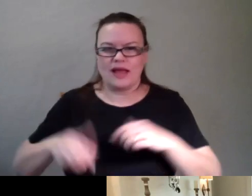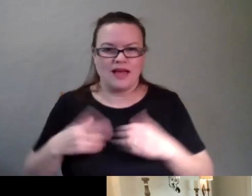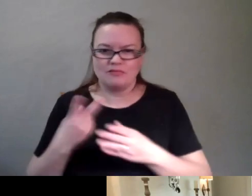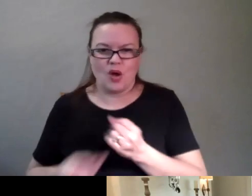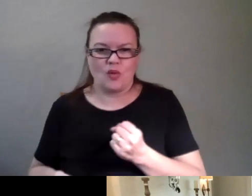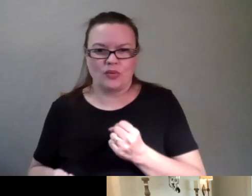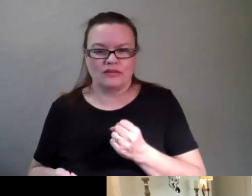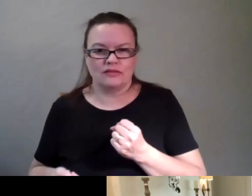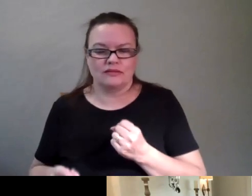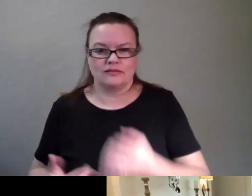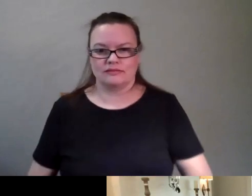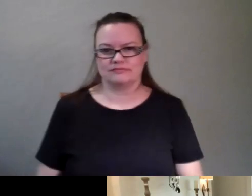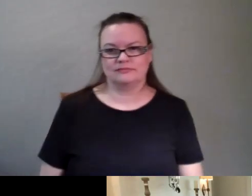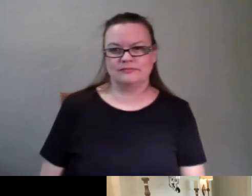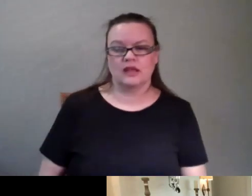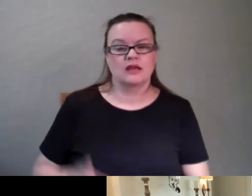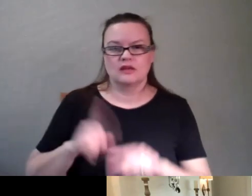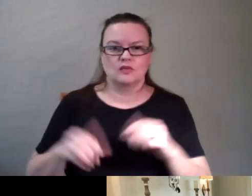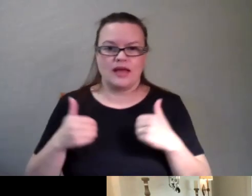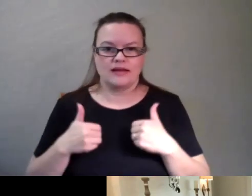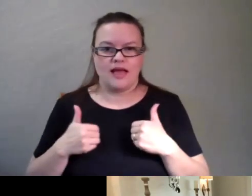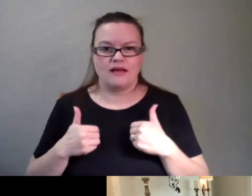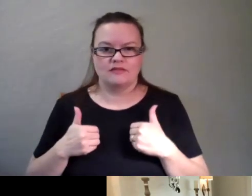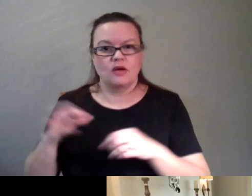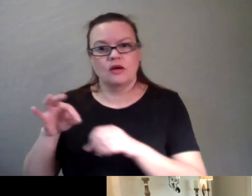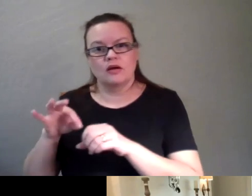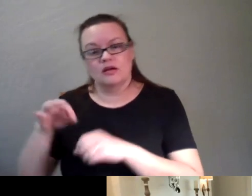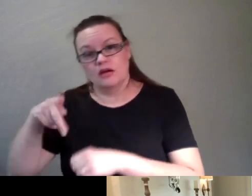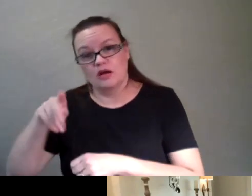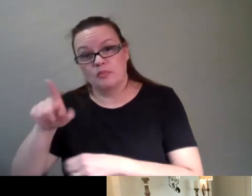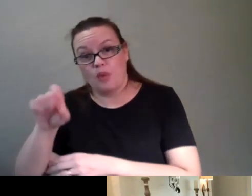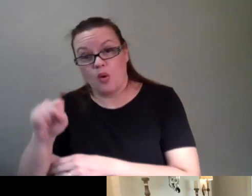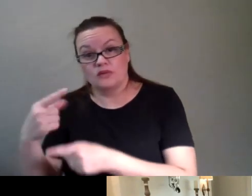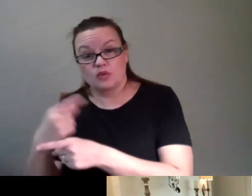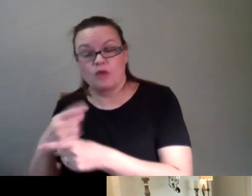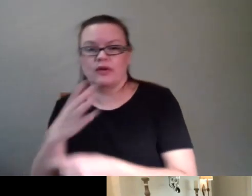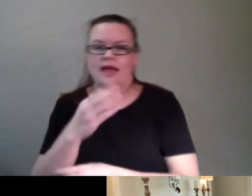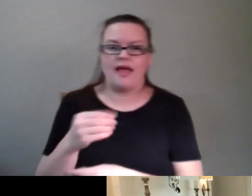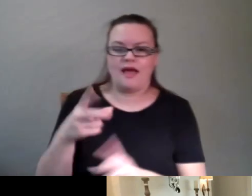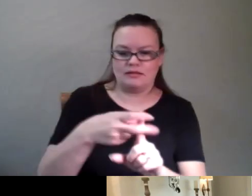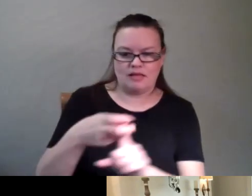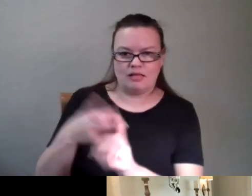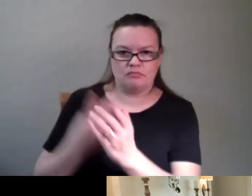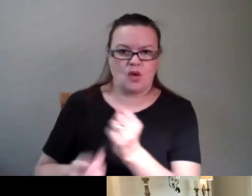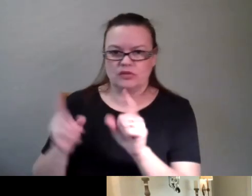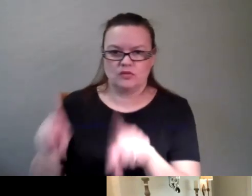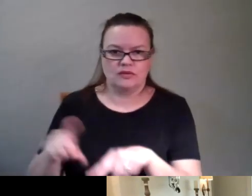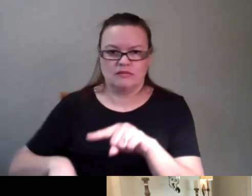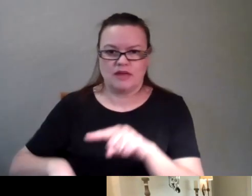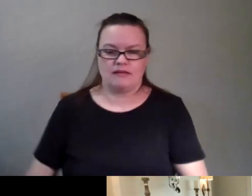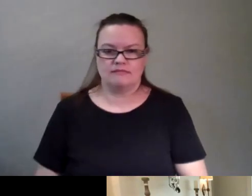electorate was going to be, or you did a better job turning out the voters because you knew you had to do that to have a lead.